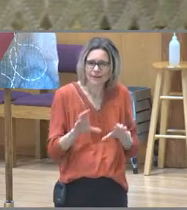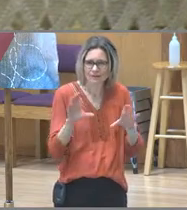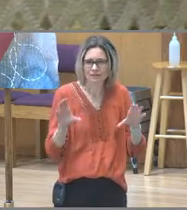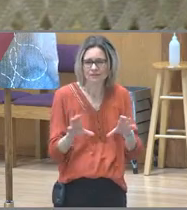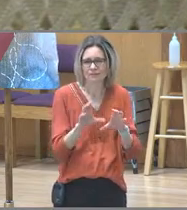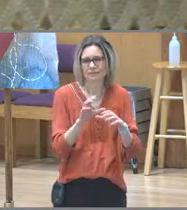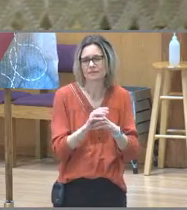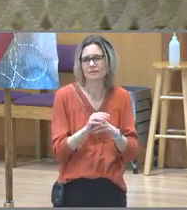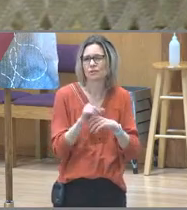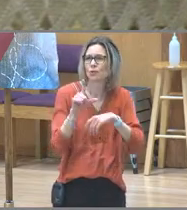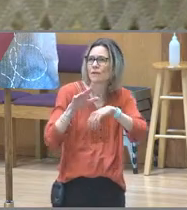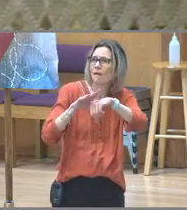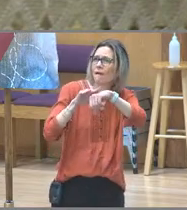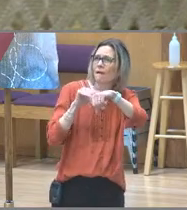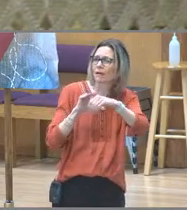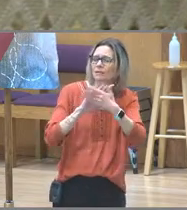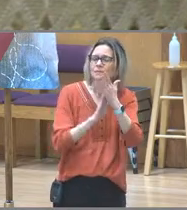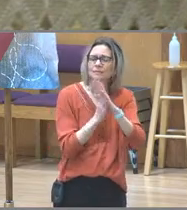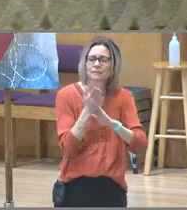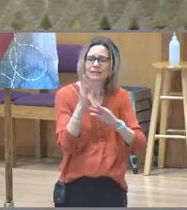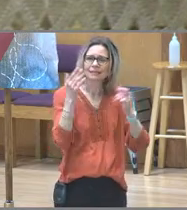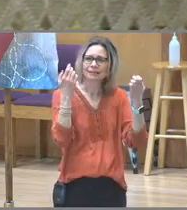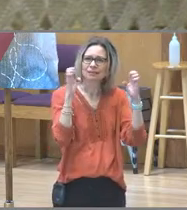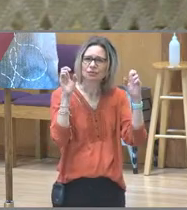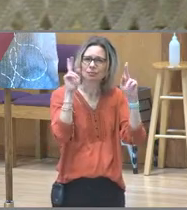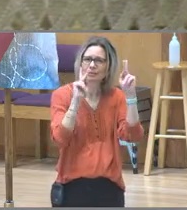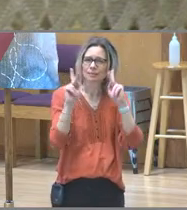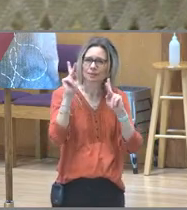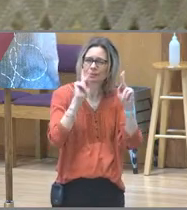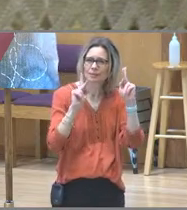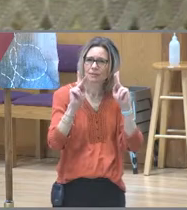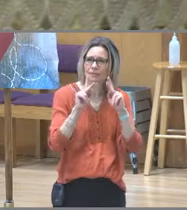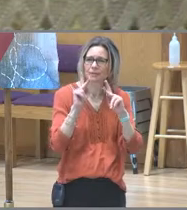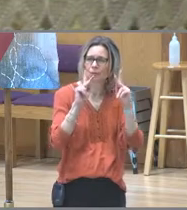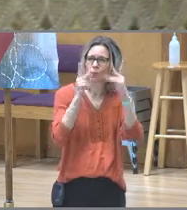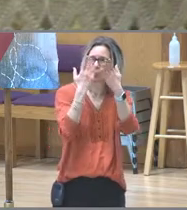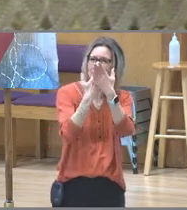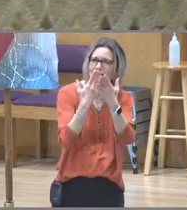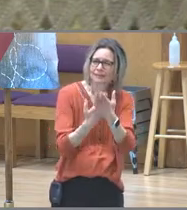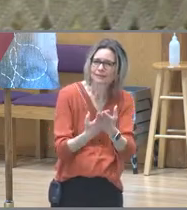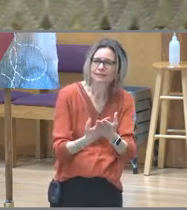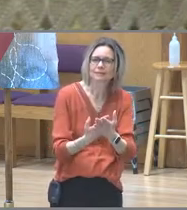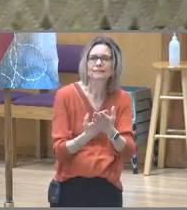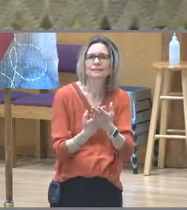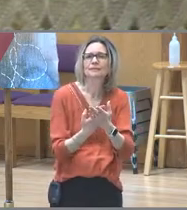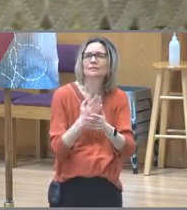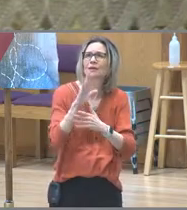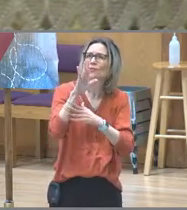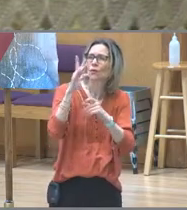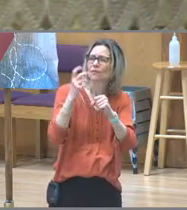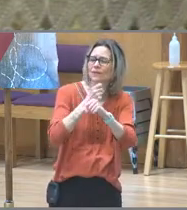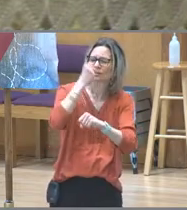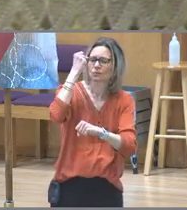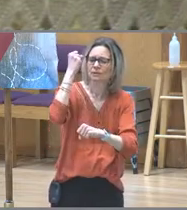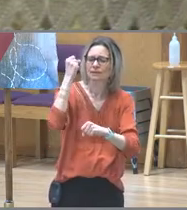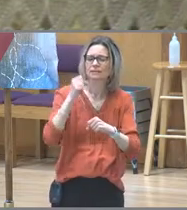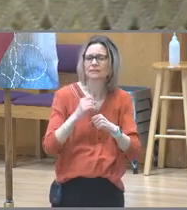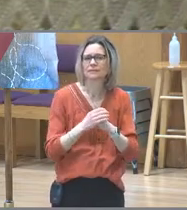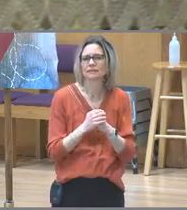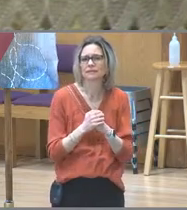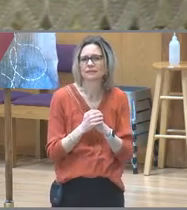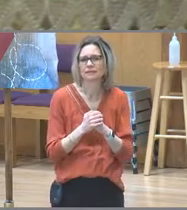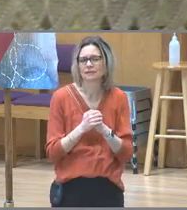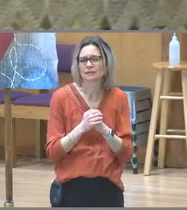have called us to be the Easter people, to be witnesses of your victory